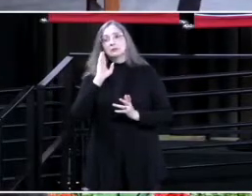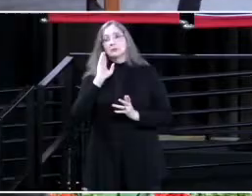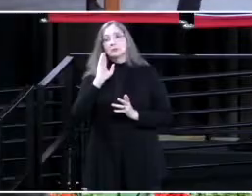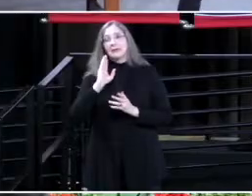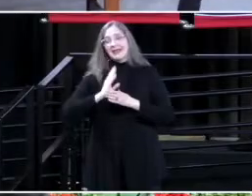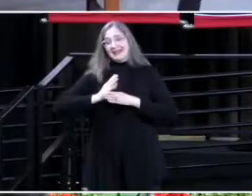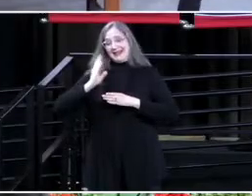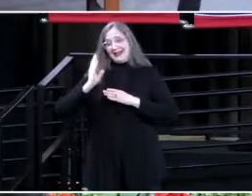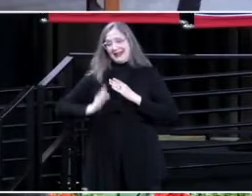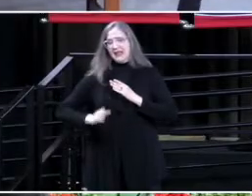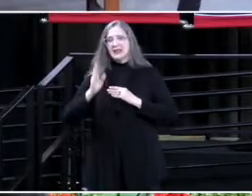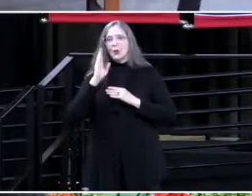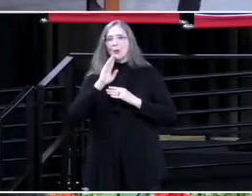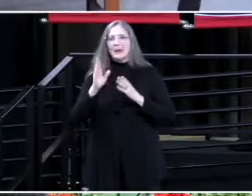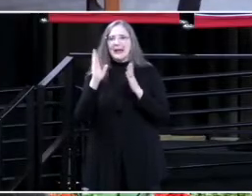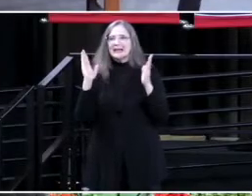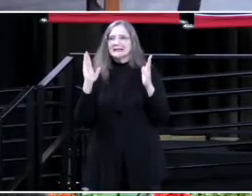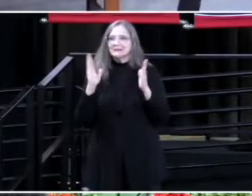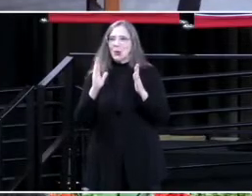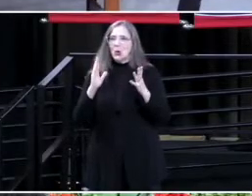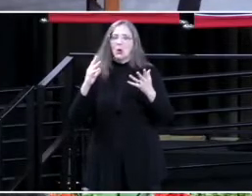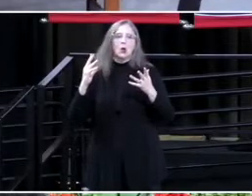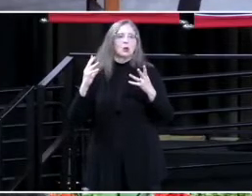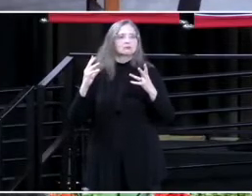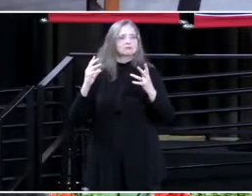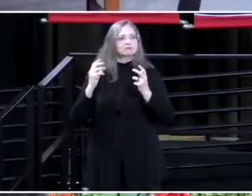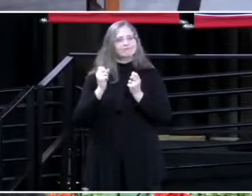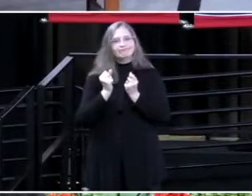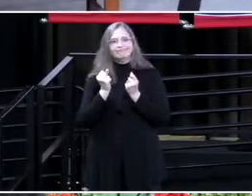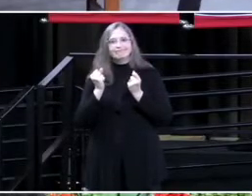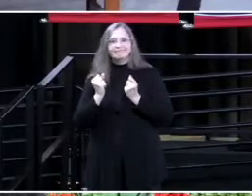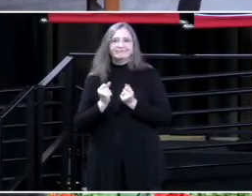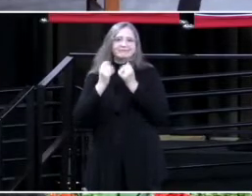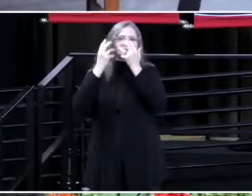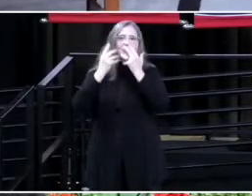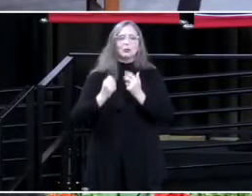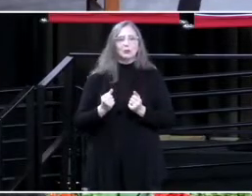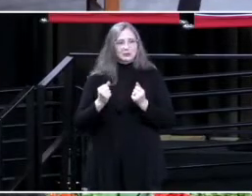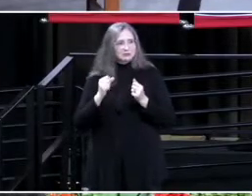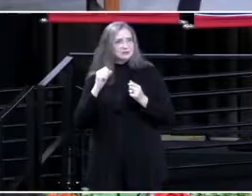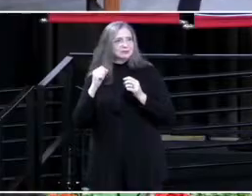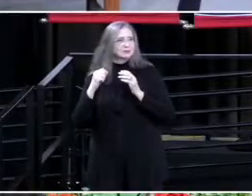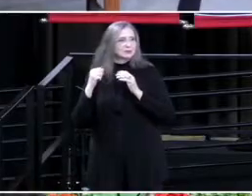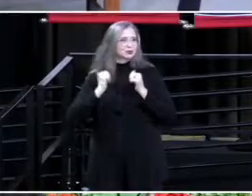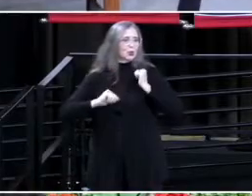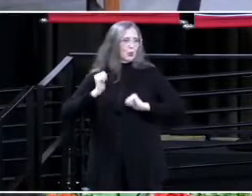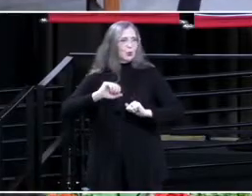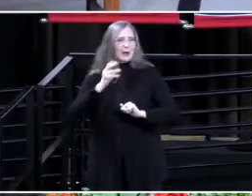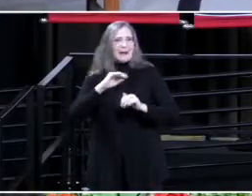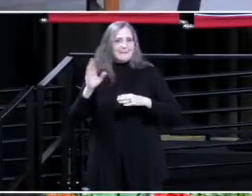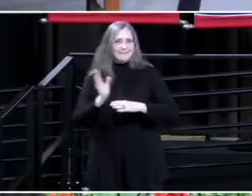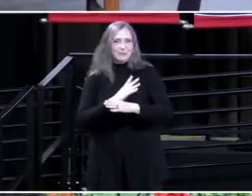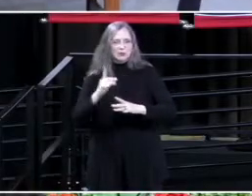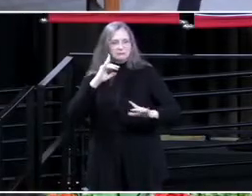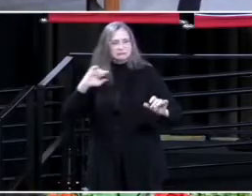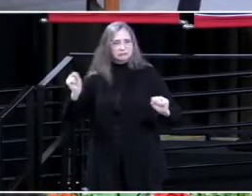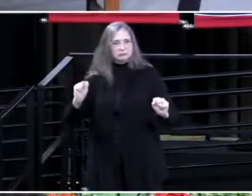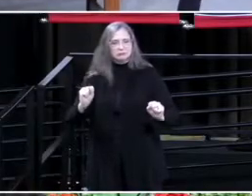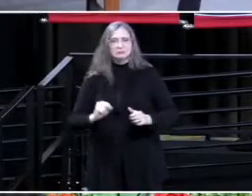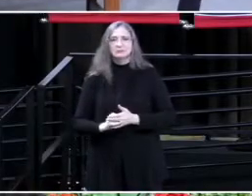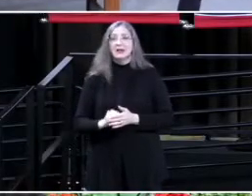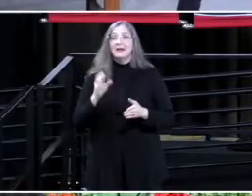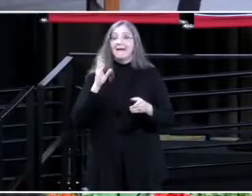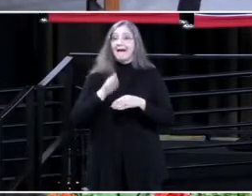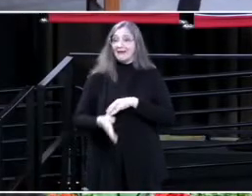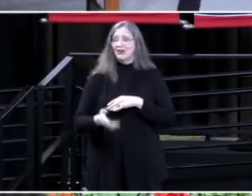a small pyrotechnic show and loud music. Following that, we will ask that you exit the complex in a timely manner